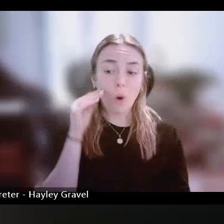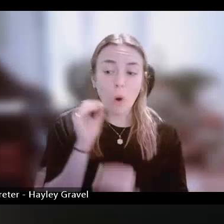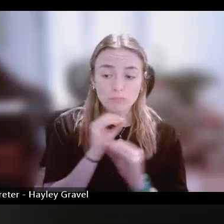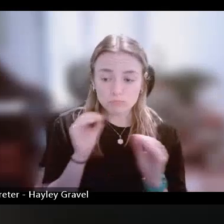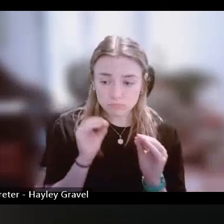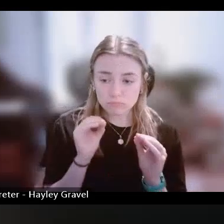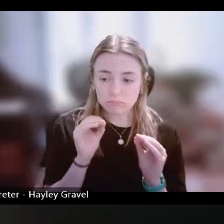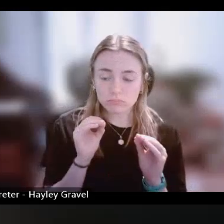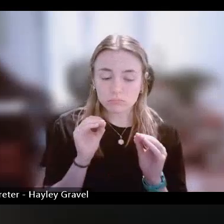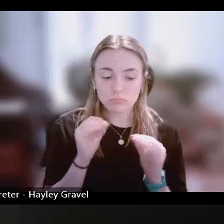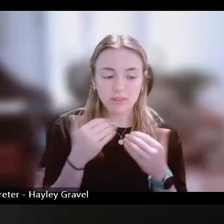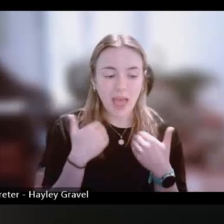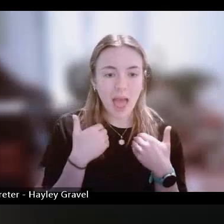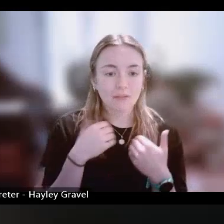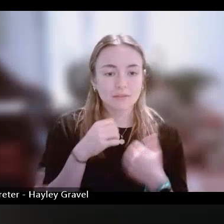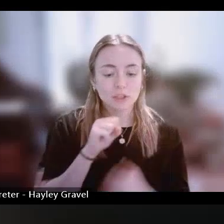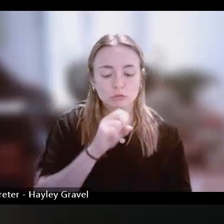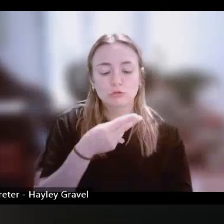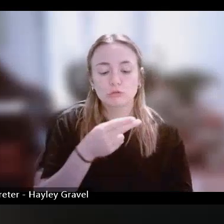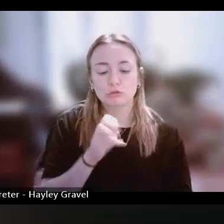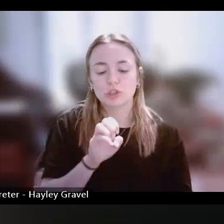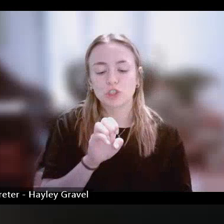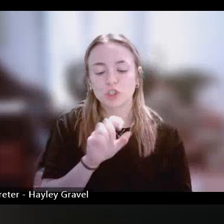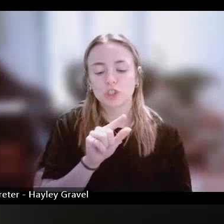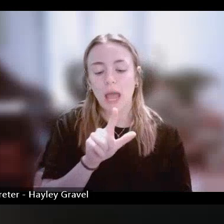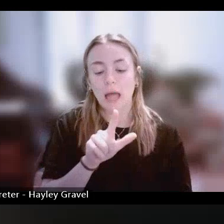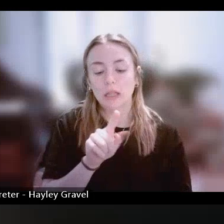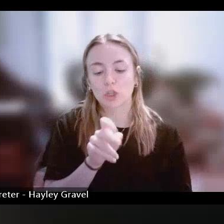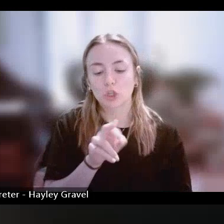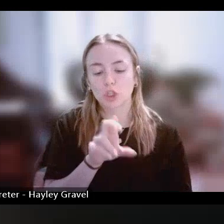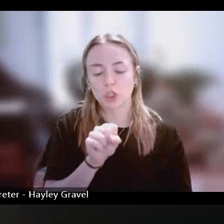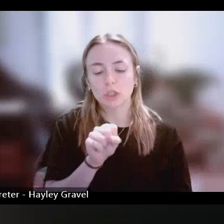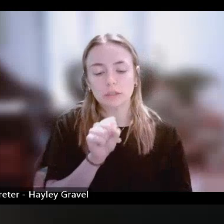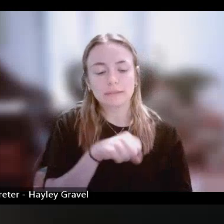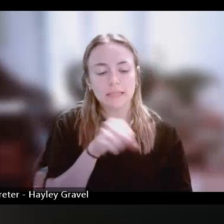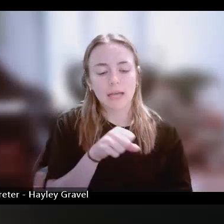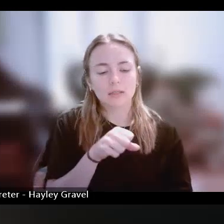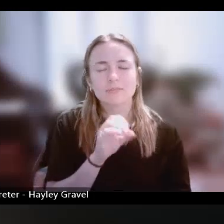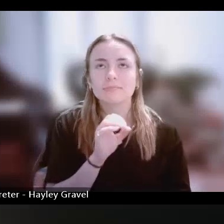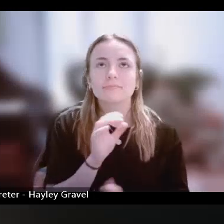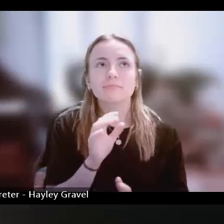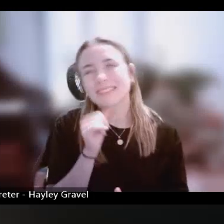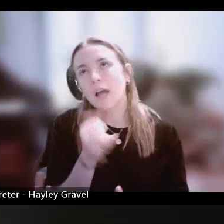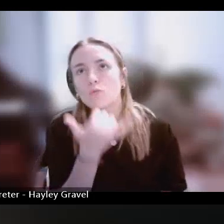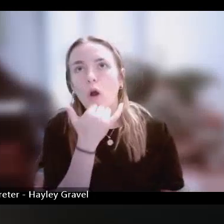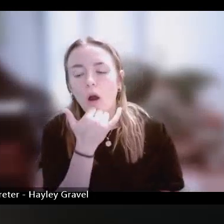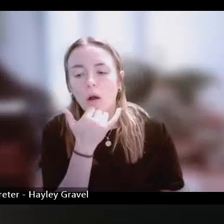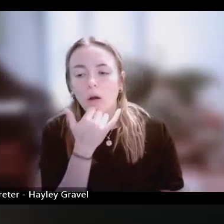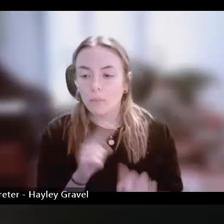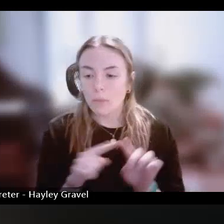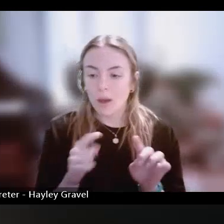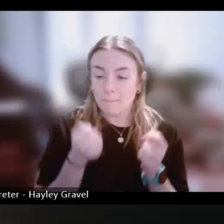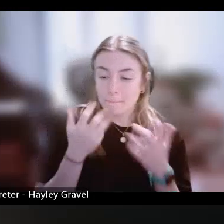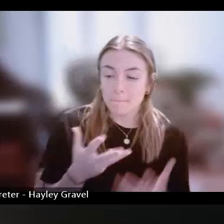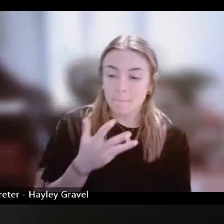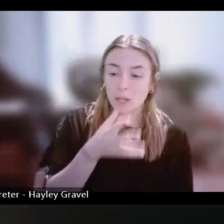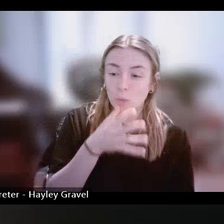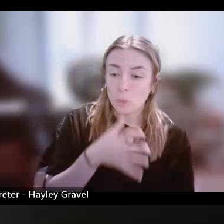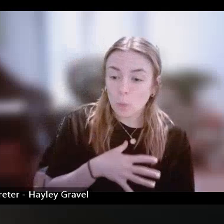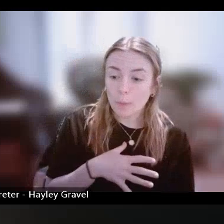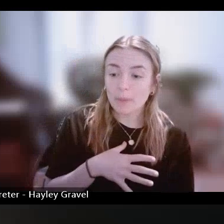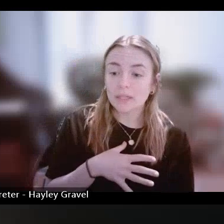like, shelter for people. And I'm not saying this part is wrong either, but there are a lot of women and children